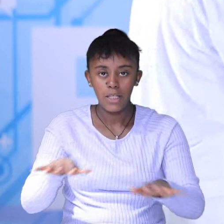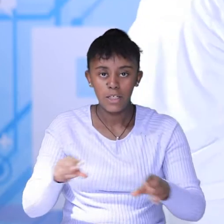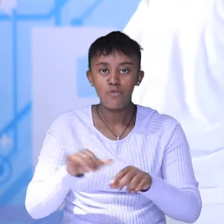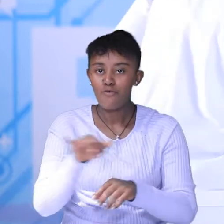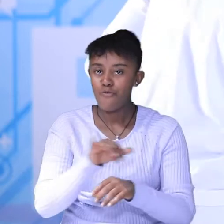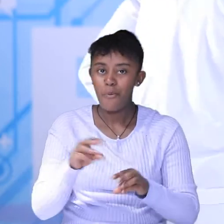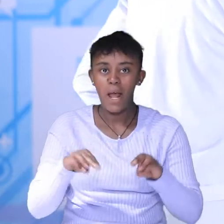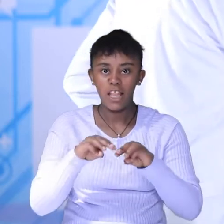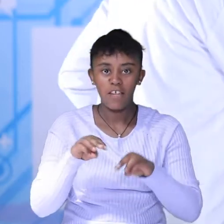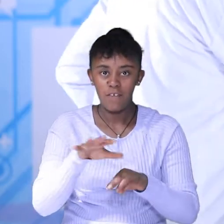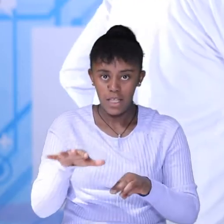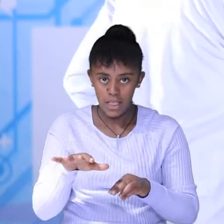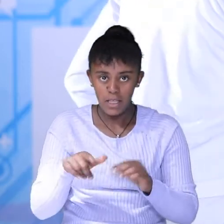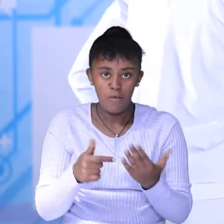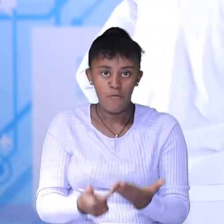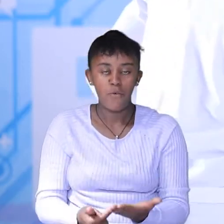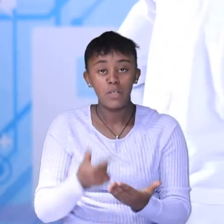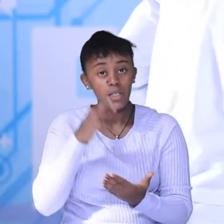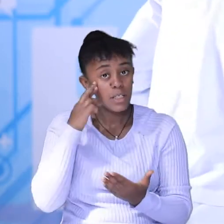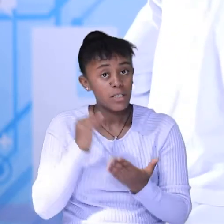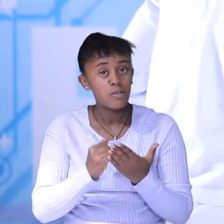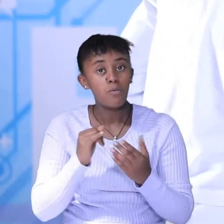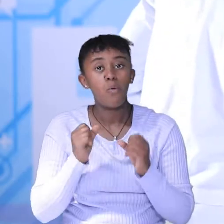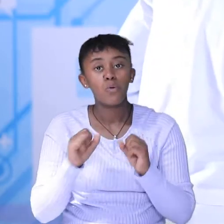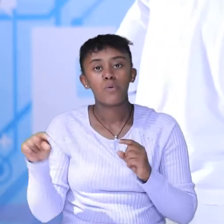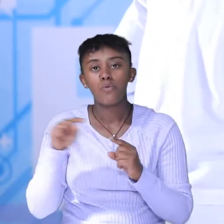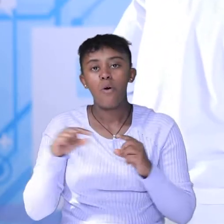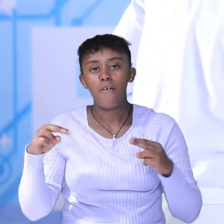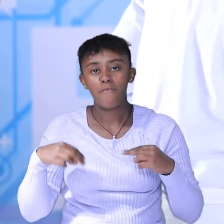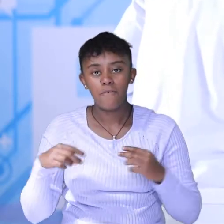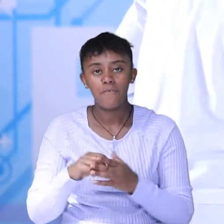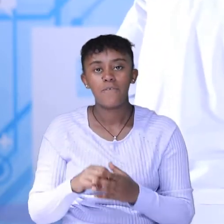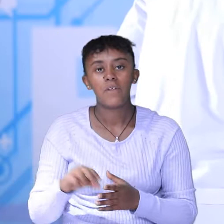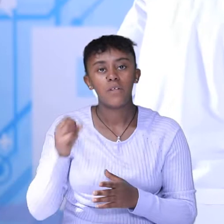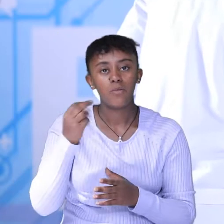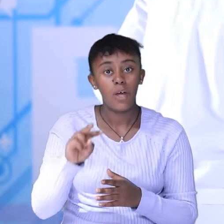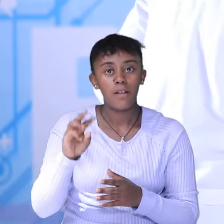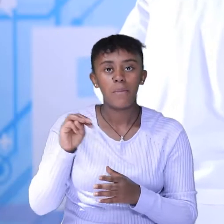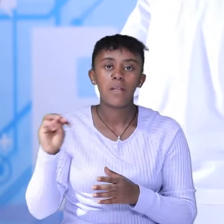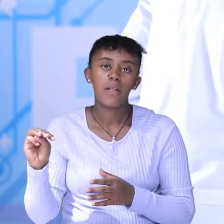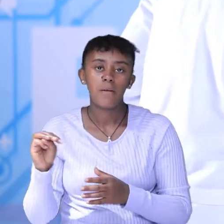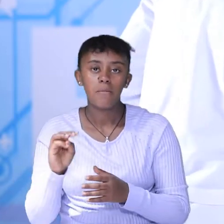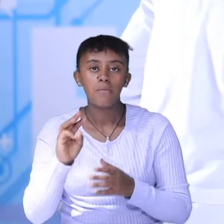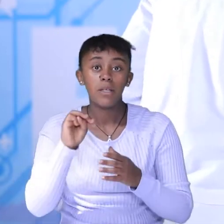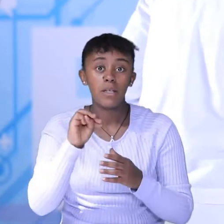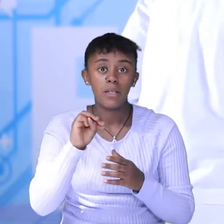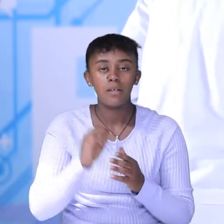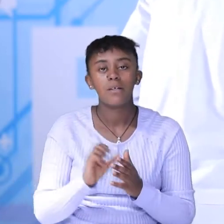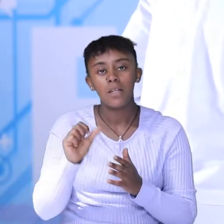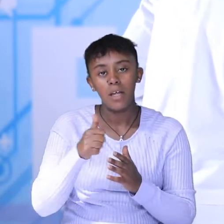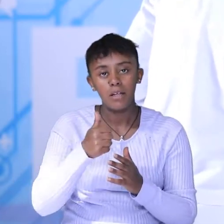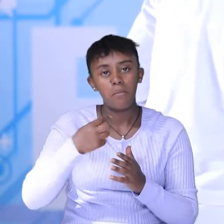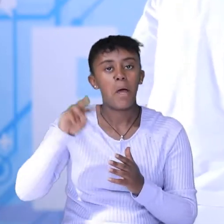field. Therefore, in this case, it's possible to have 12 milli means 10 to the power of minus